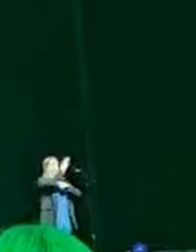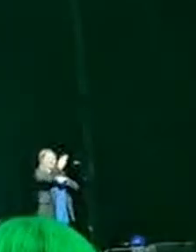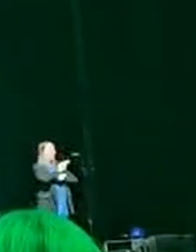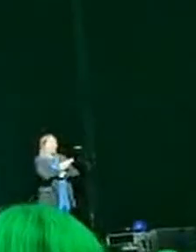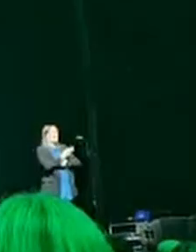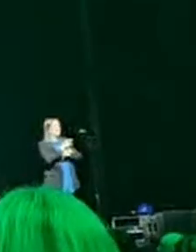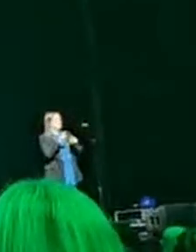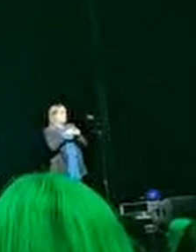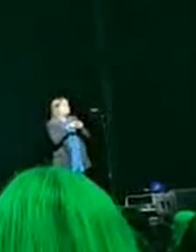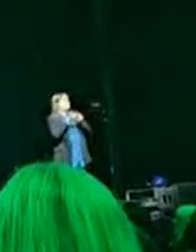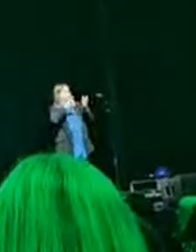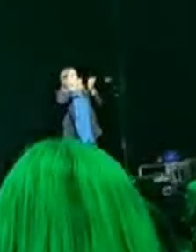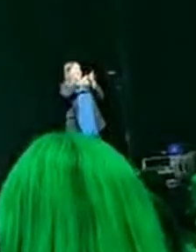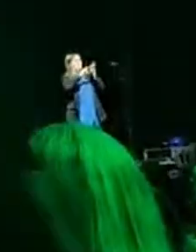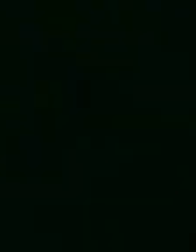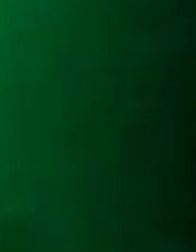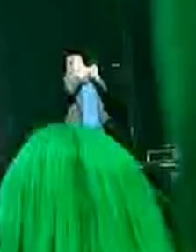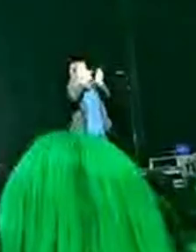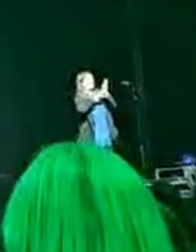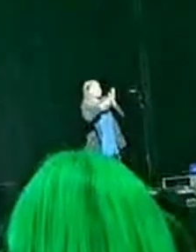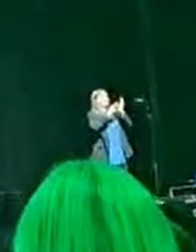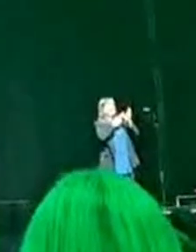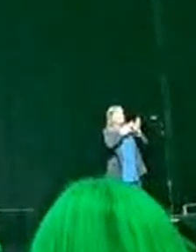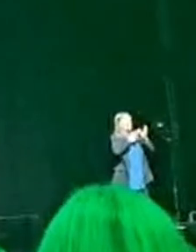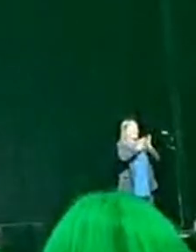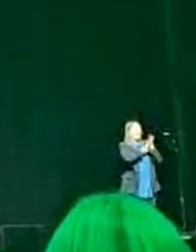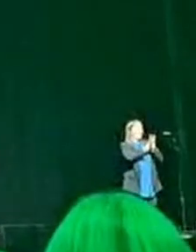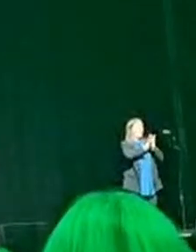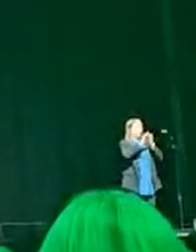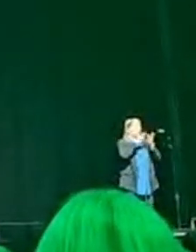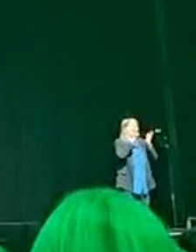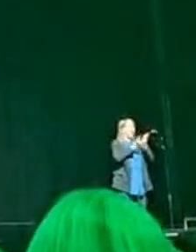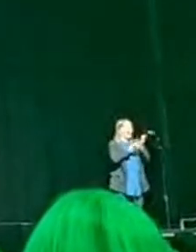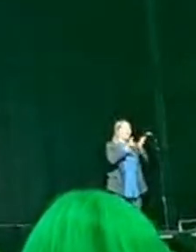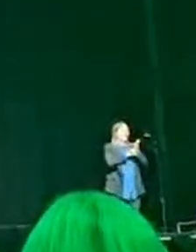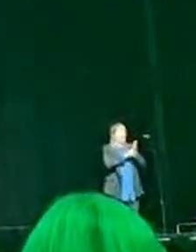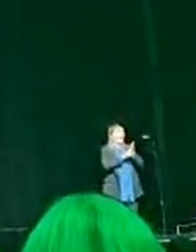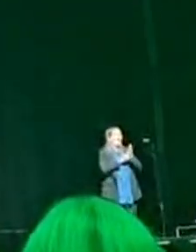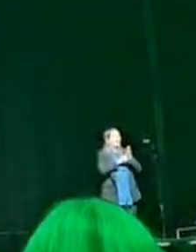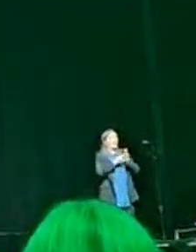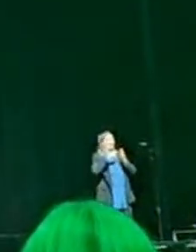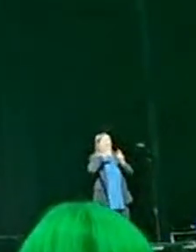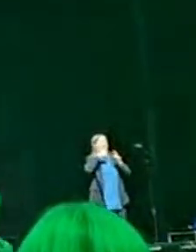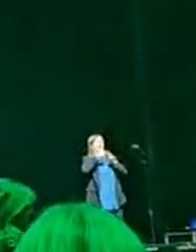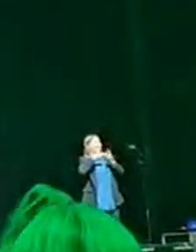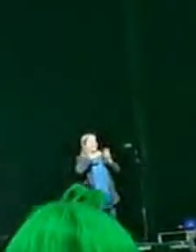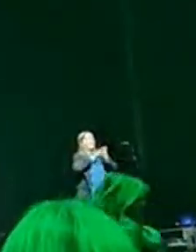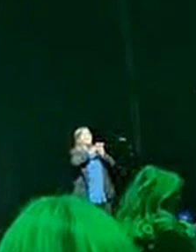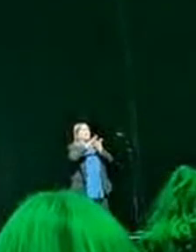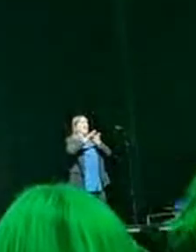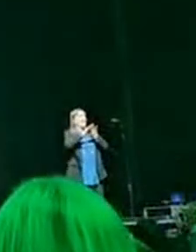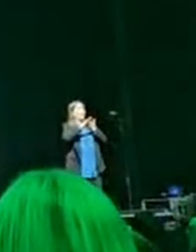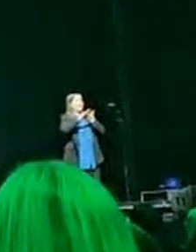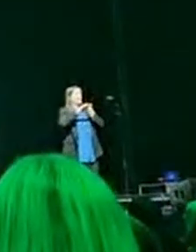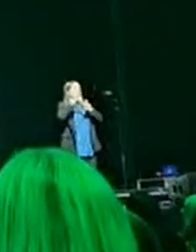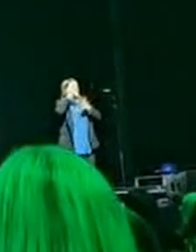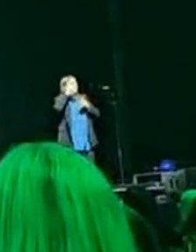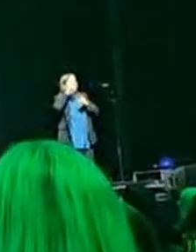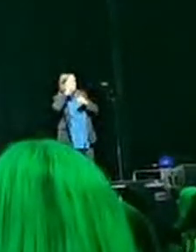And people like Stella Hall, Kath Robinson, who was chair of City of Drama. I bet most of you don't even know what City of Drama